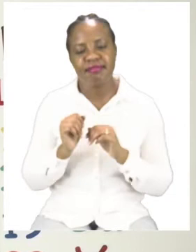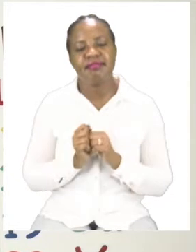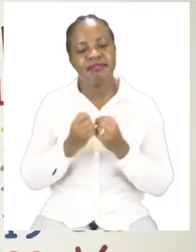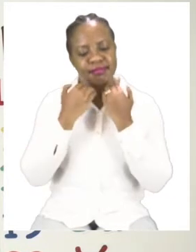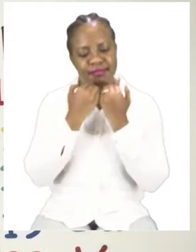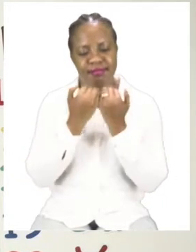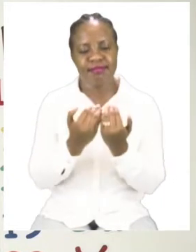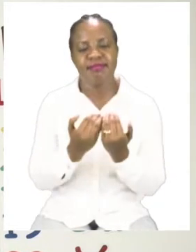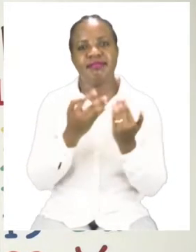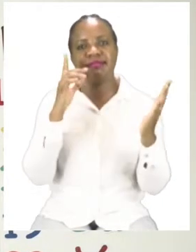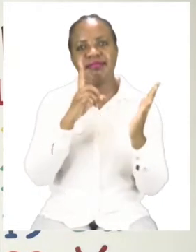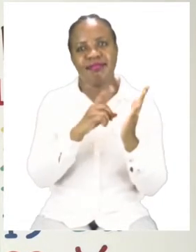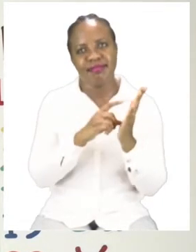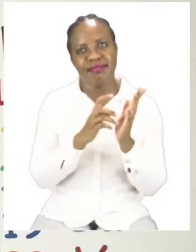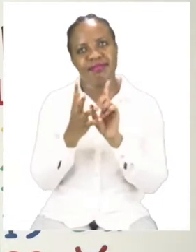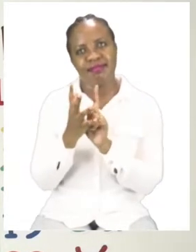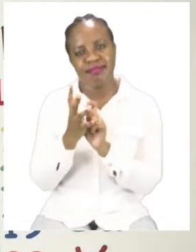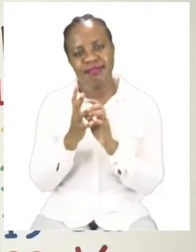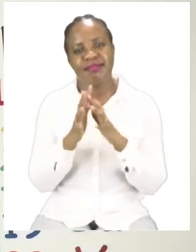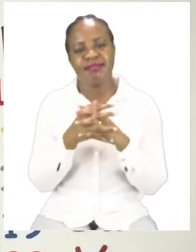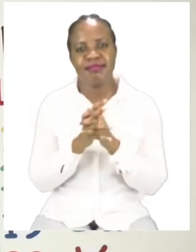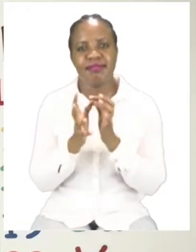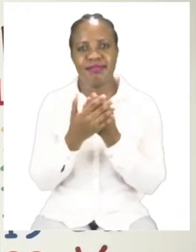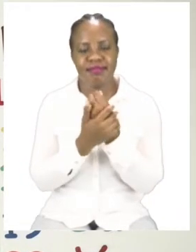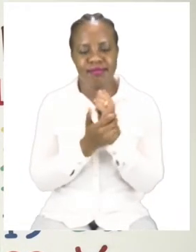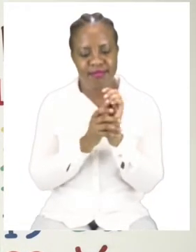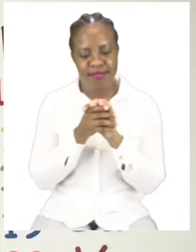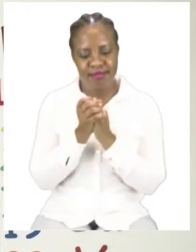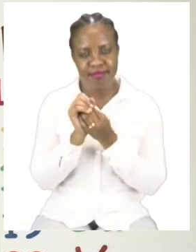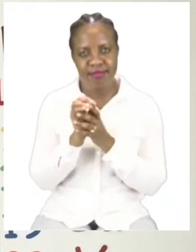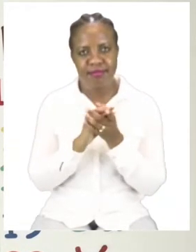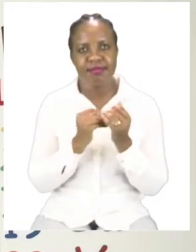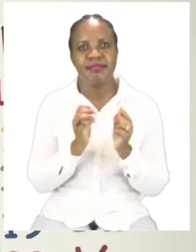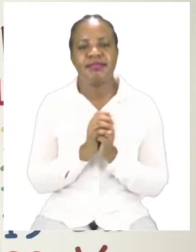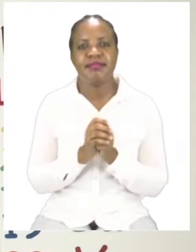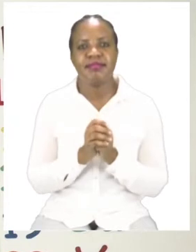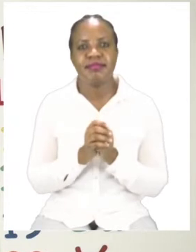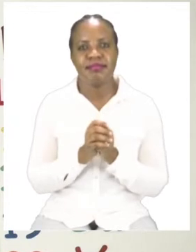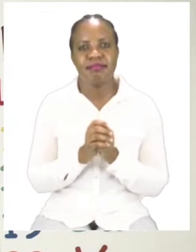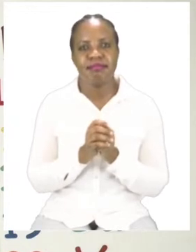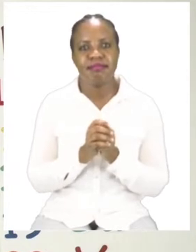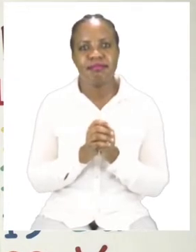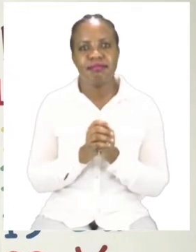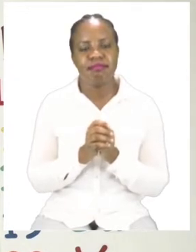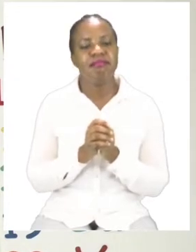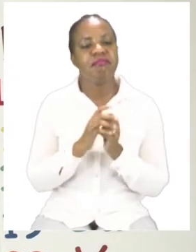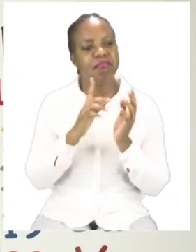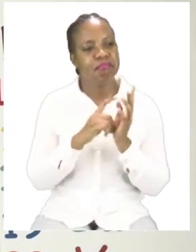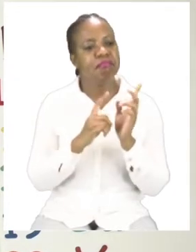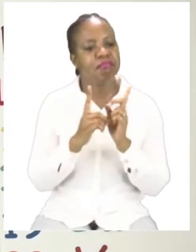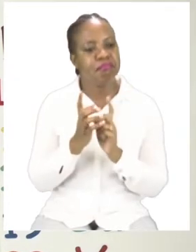for us to sanitize. So let us take our sanitizer and be